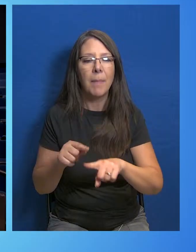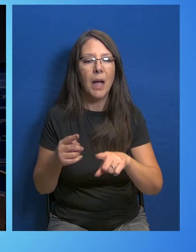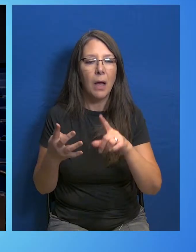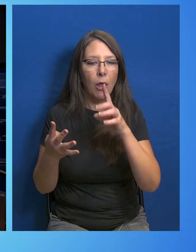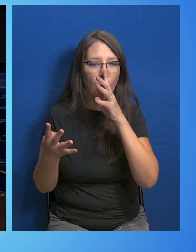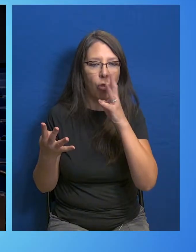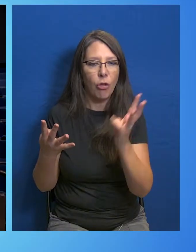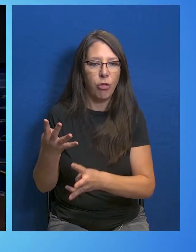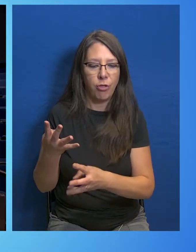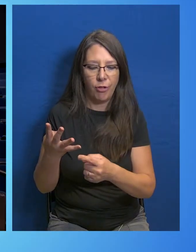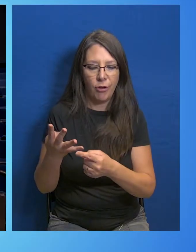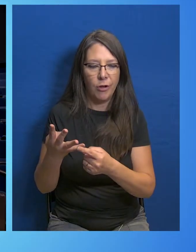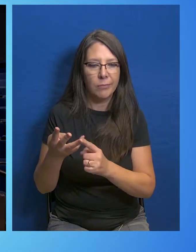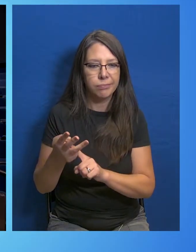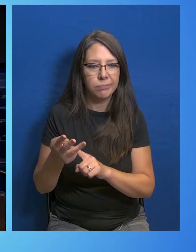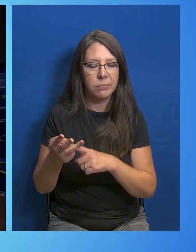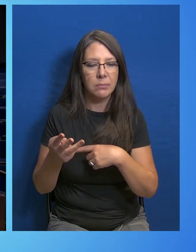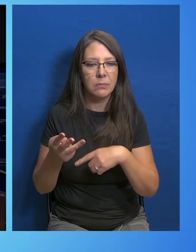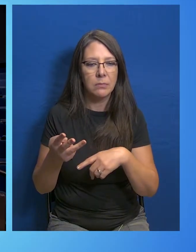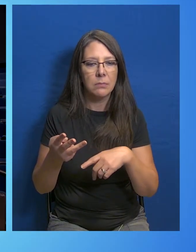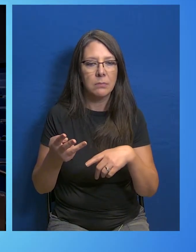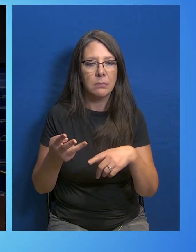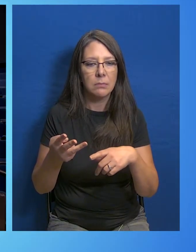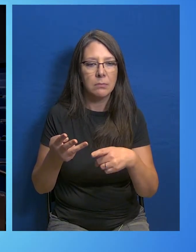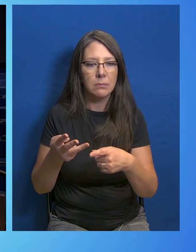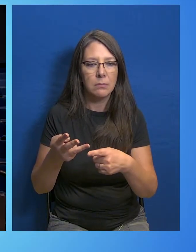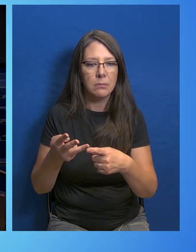financing or,